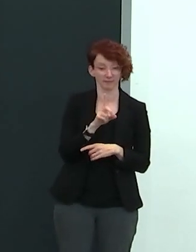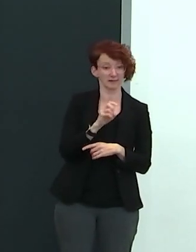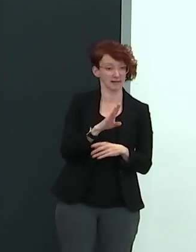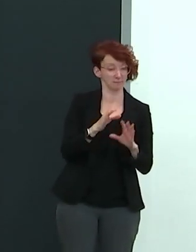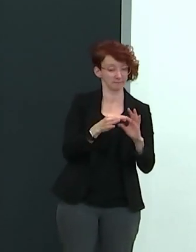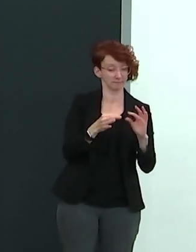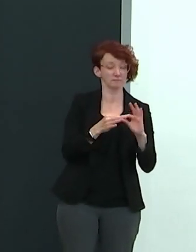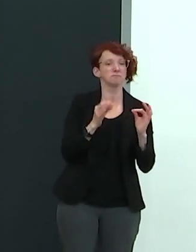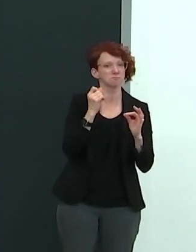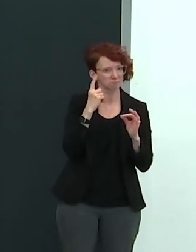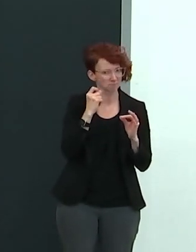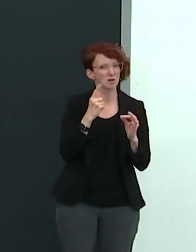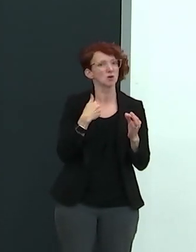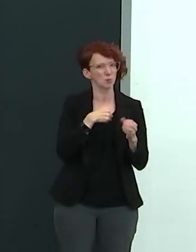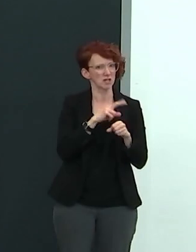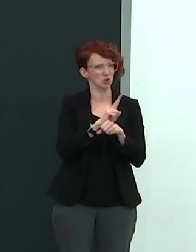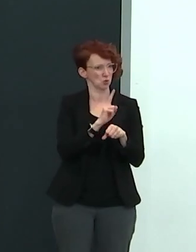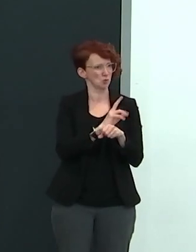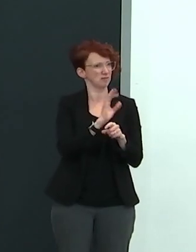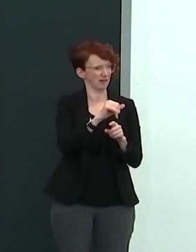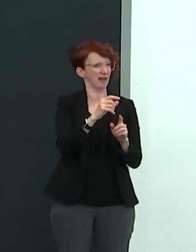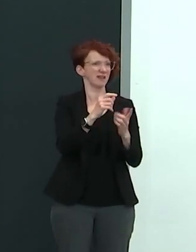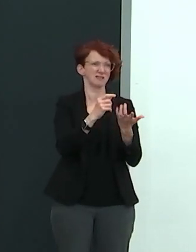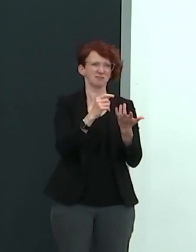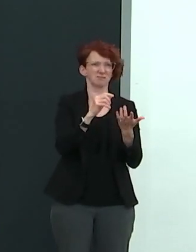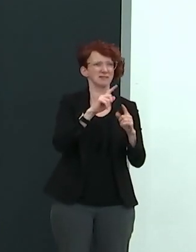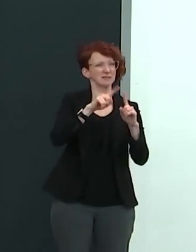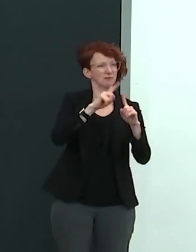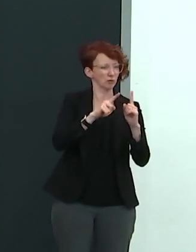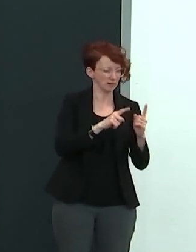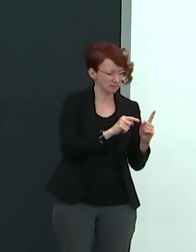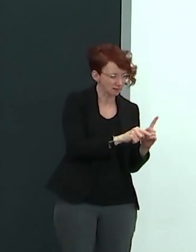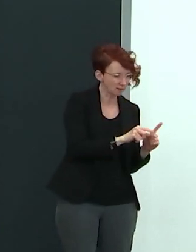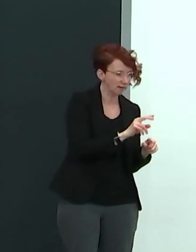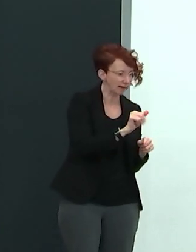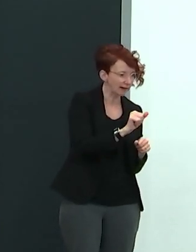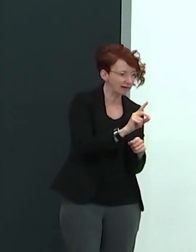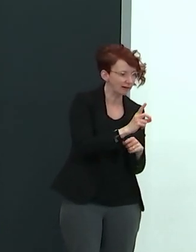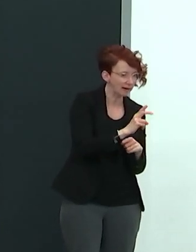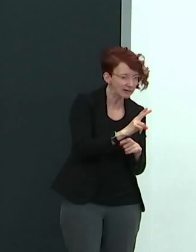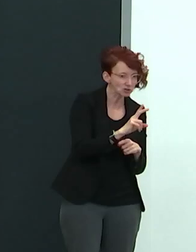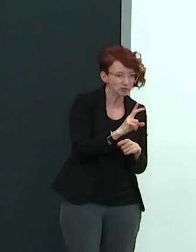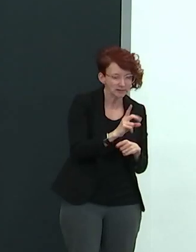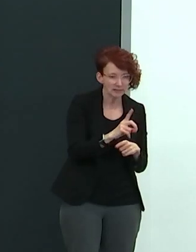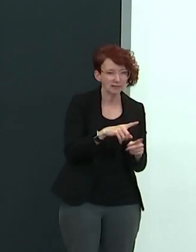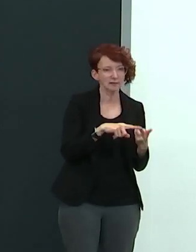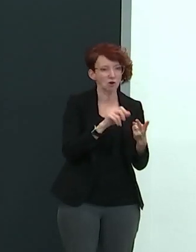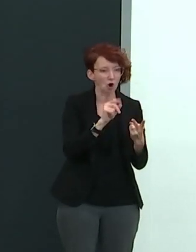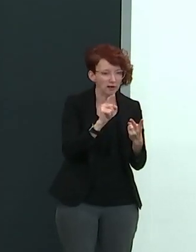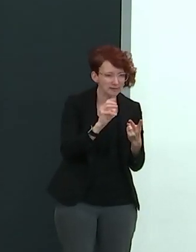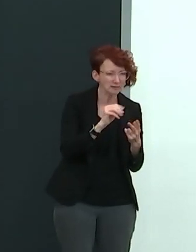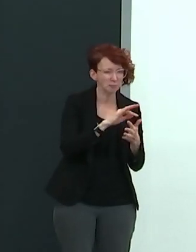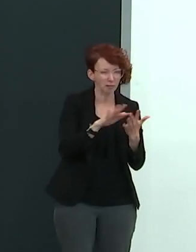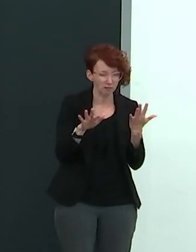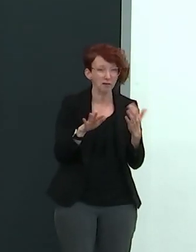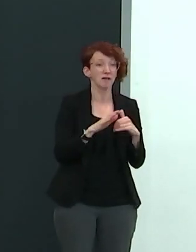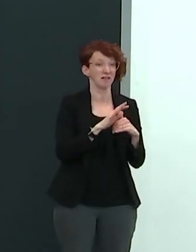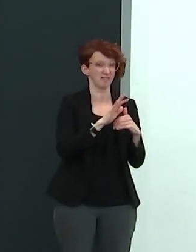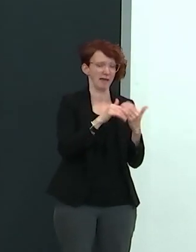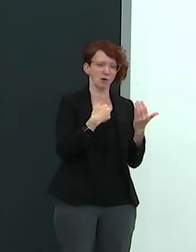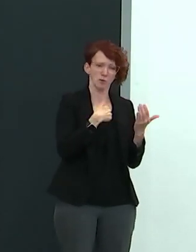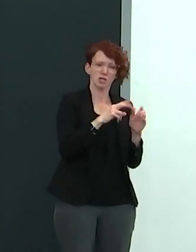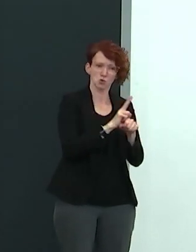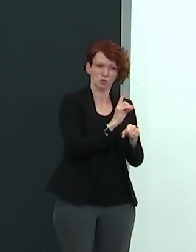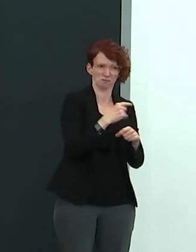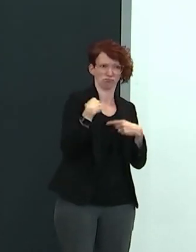been diagnosing individuals with these conditions for decades, the concept of neurodiversity is only 25 years old. Emerging in the